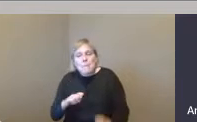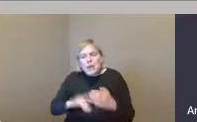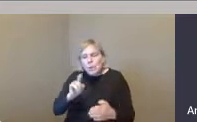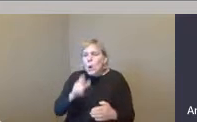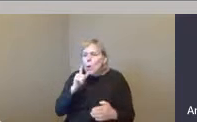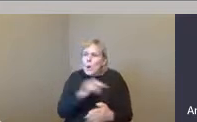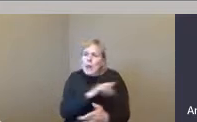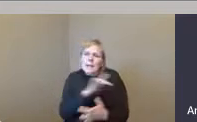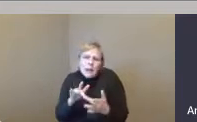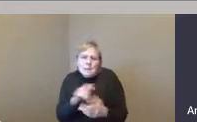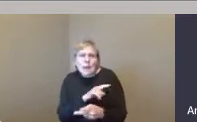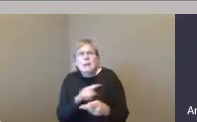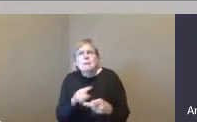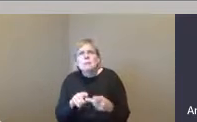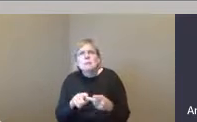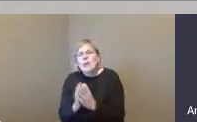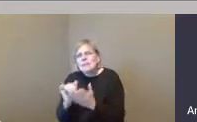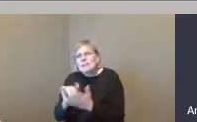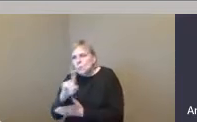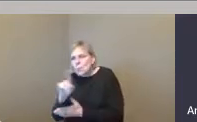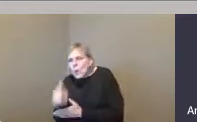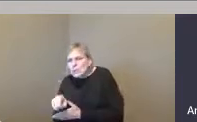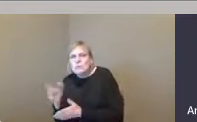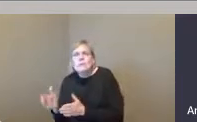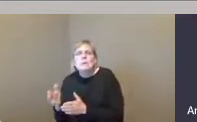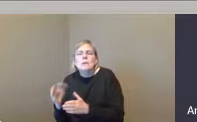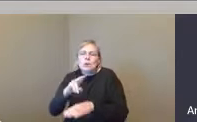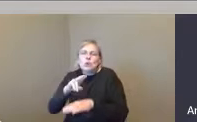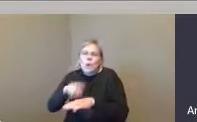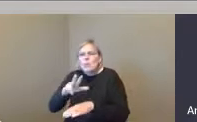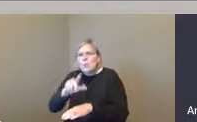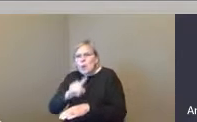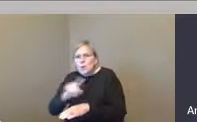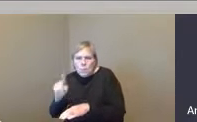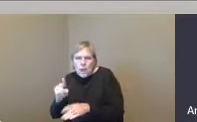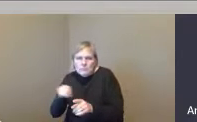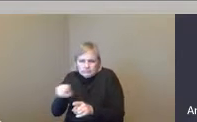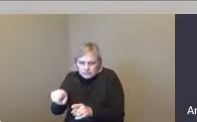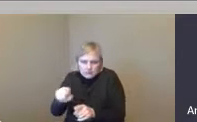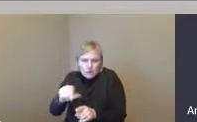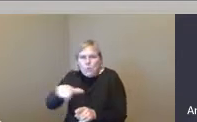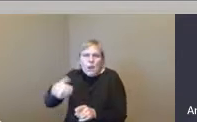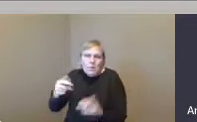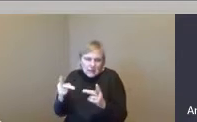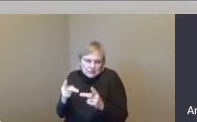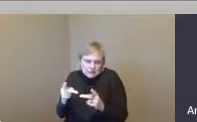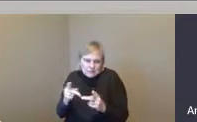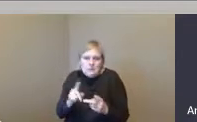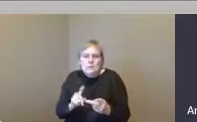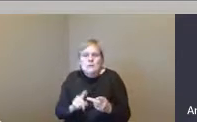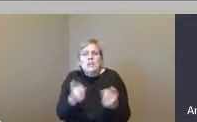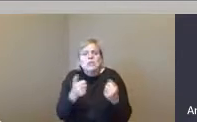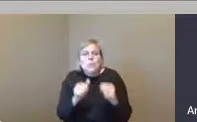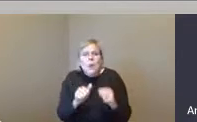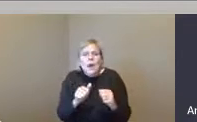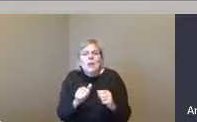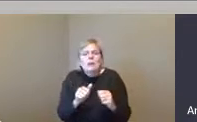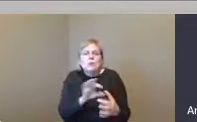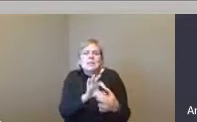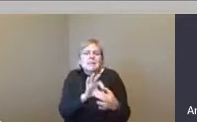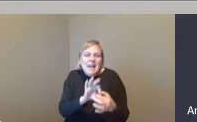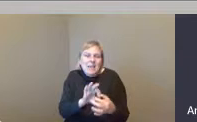Who do I get in touch with to ask this question, which is normally 311 and routing them or somewhere else. It's trying to get them to connect